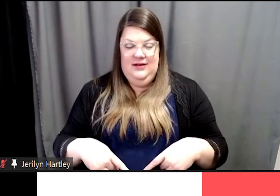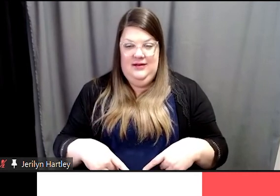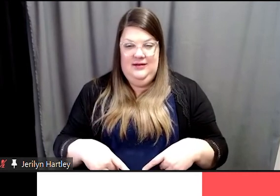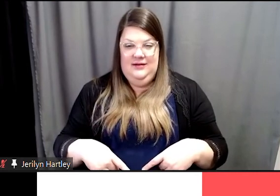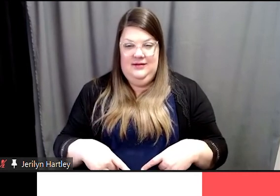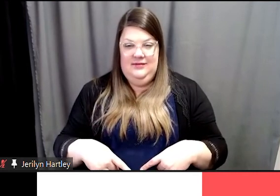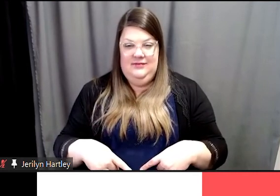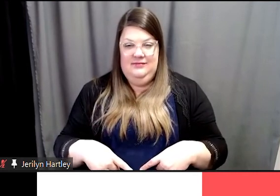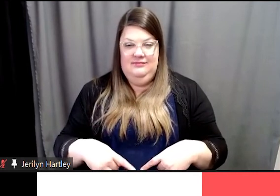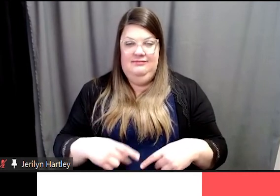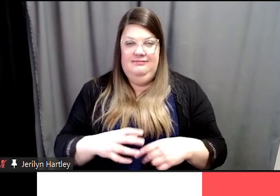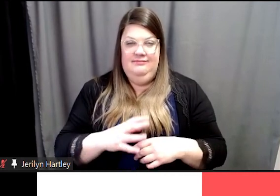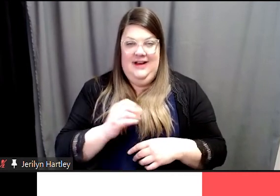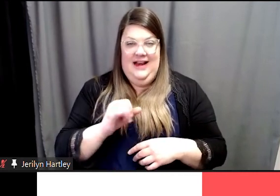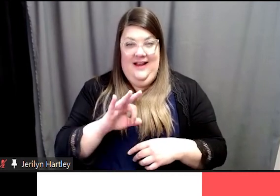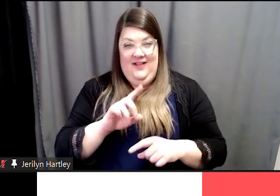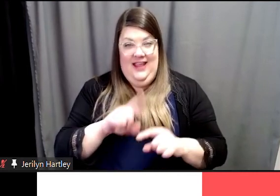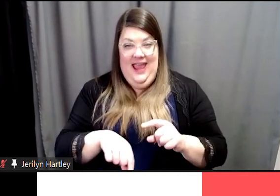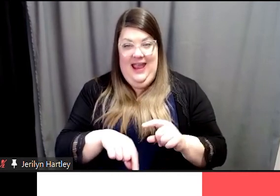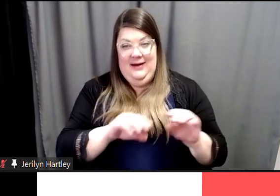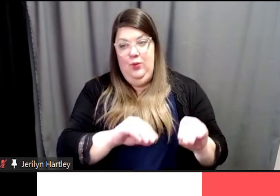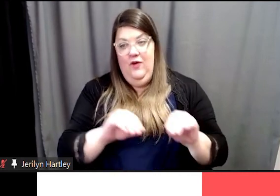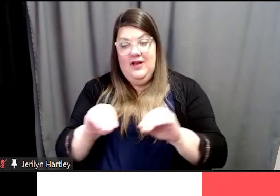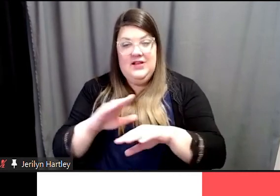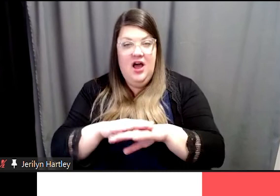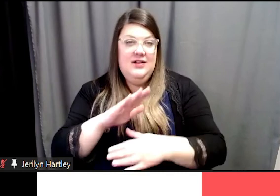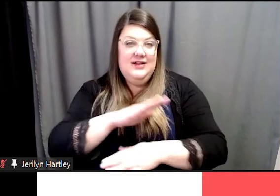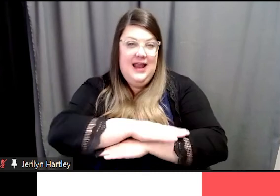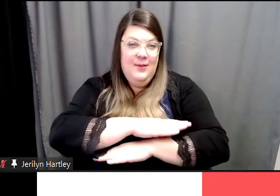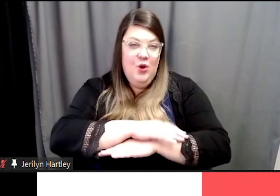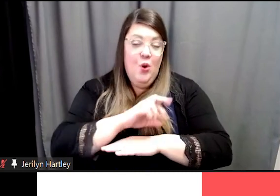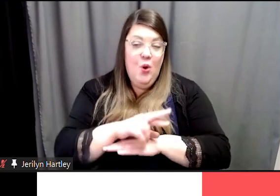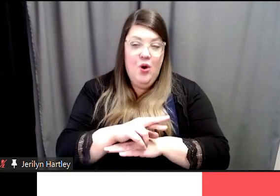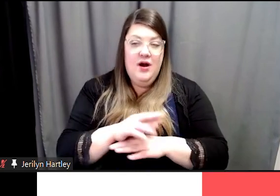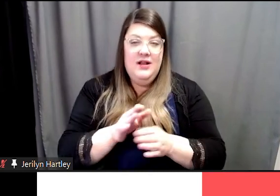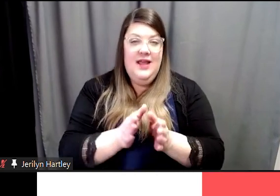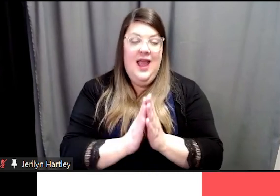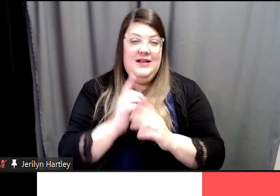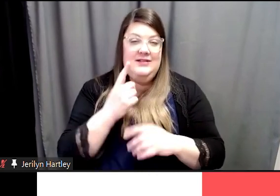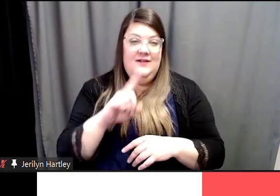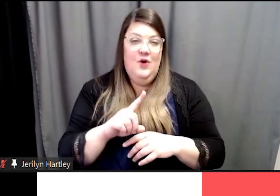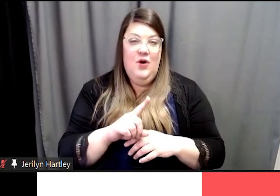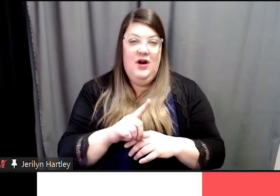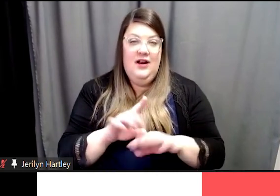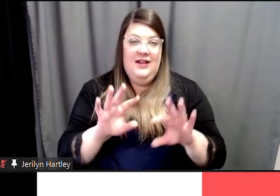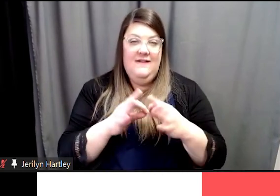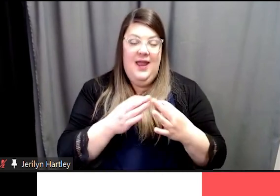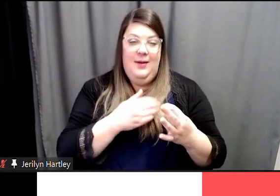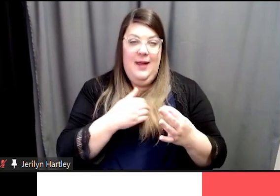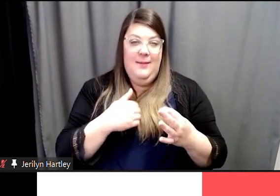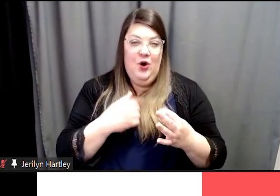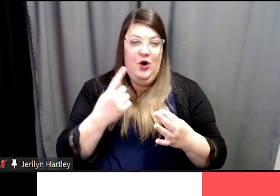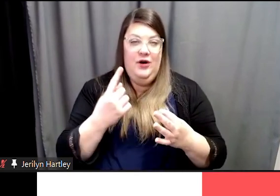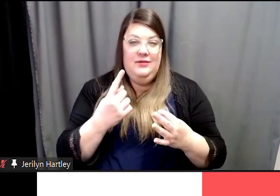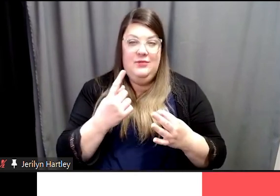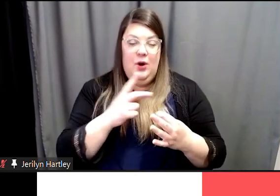and if they can't get us onto the table, and or they ask for the family member or the personal